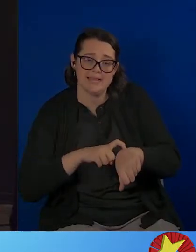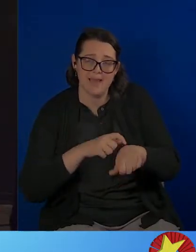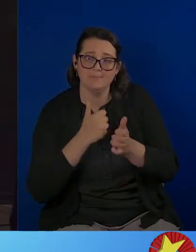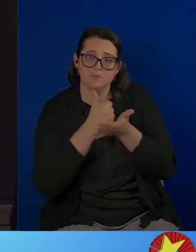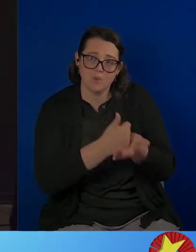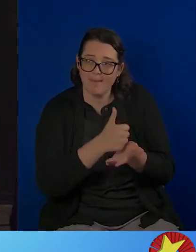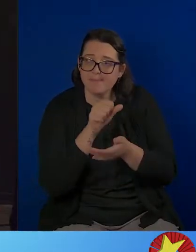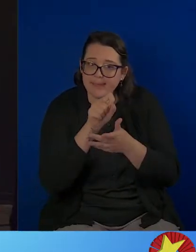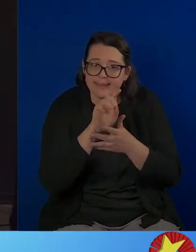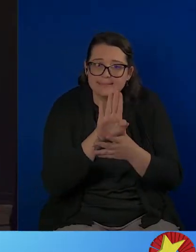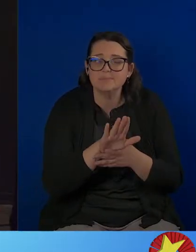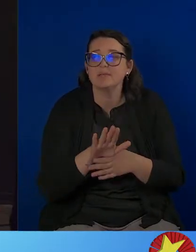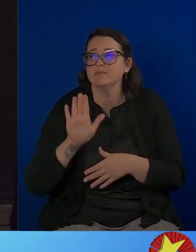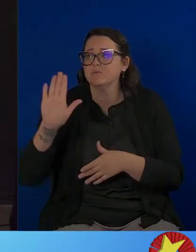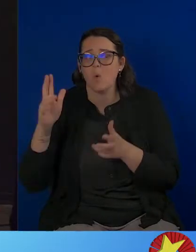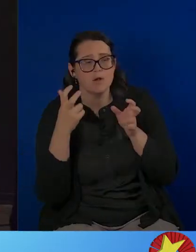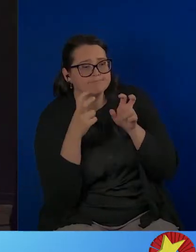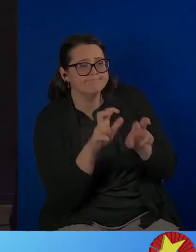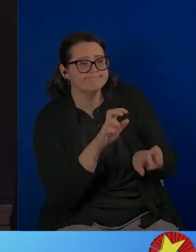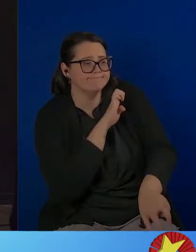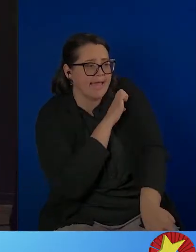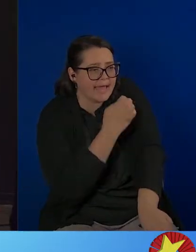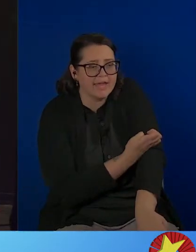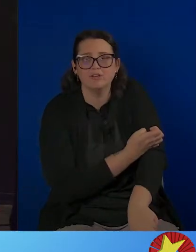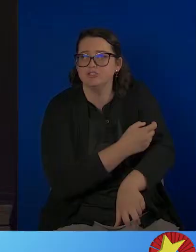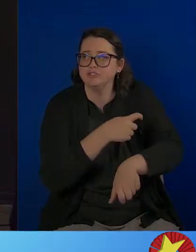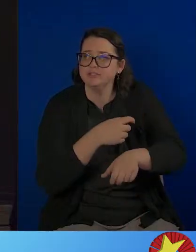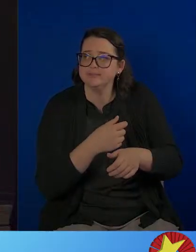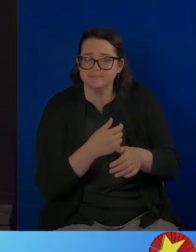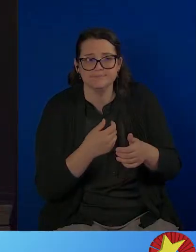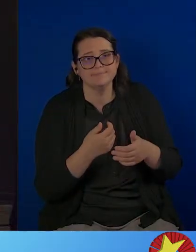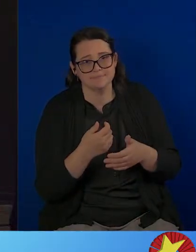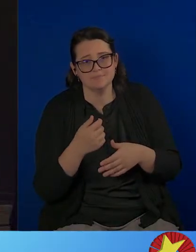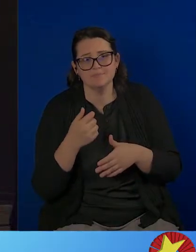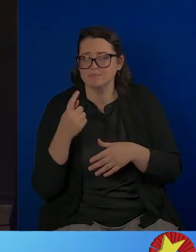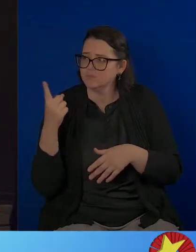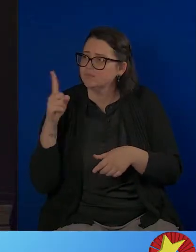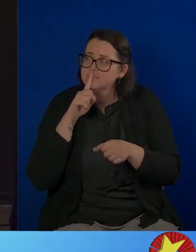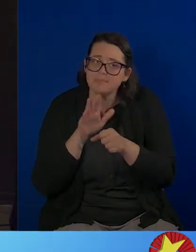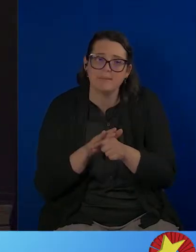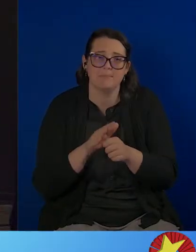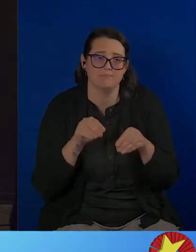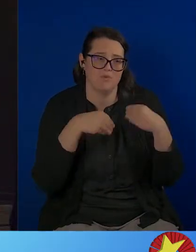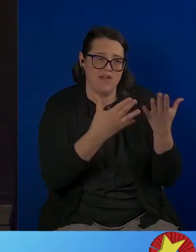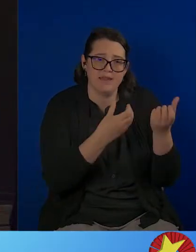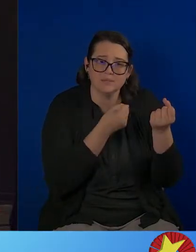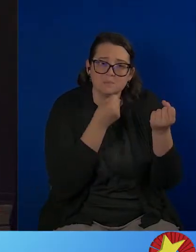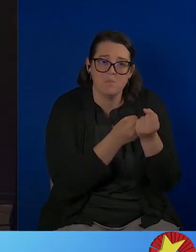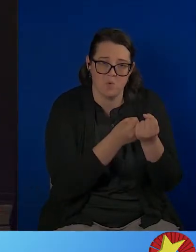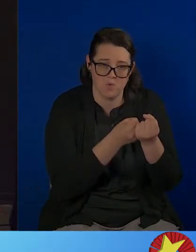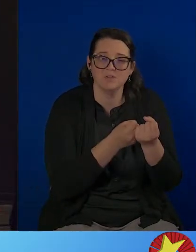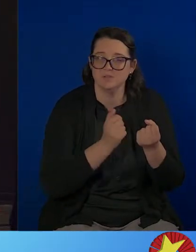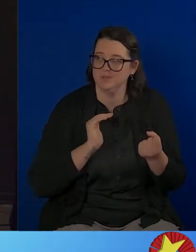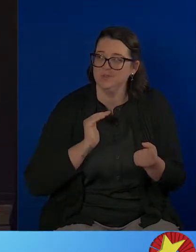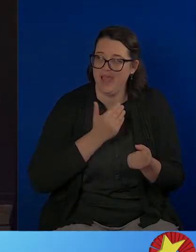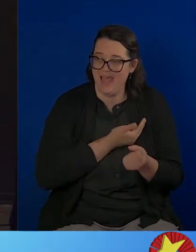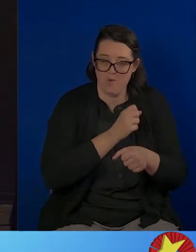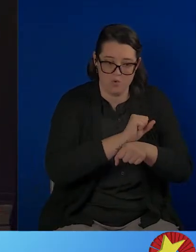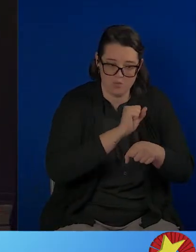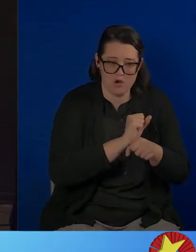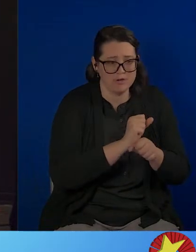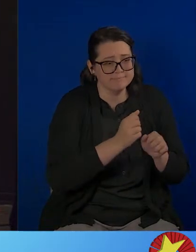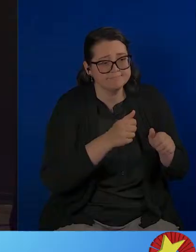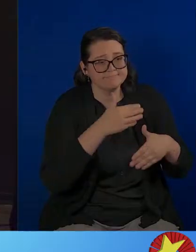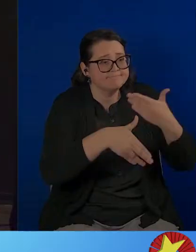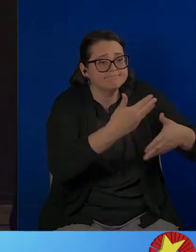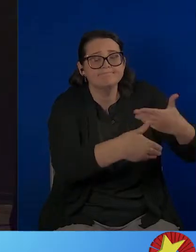your efforts, and your energy, your commitment to providing support to our work and providing the